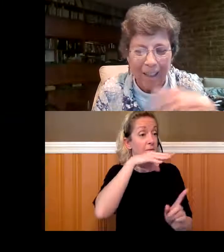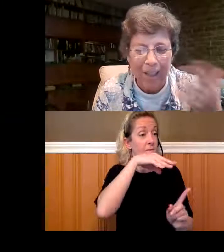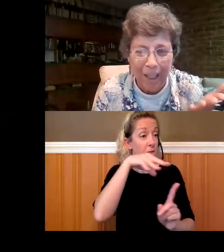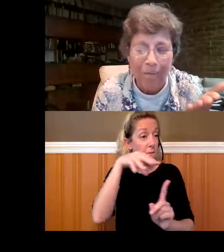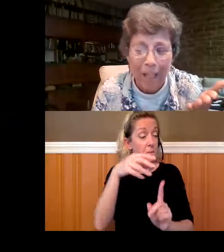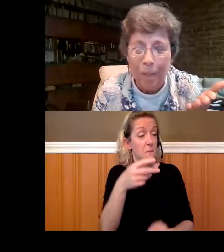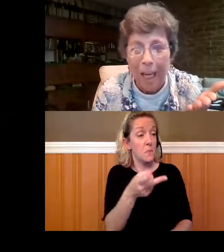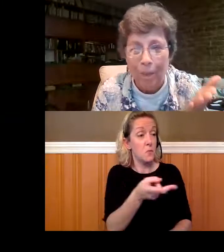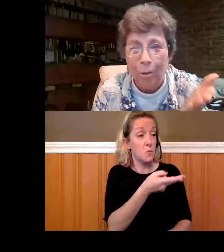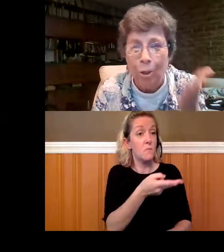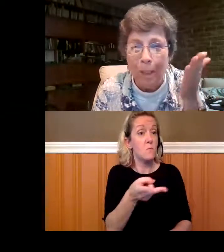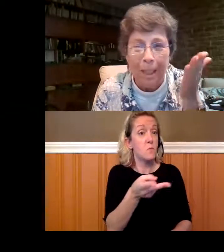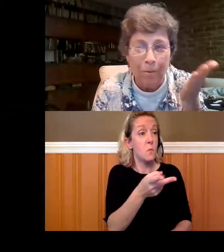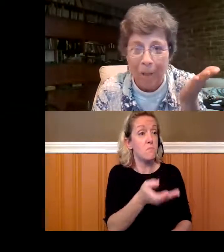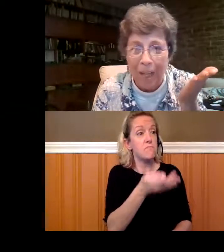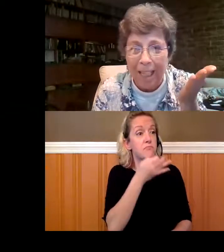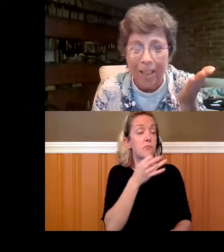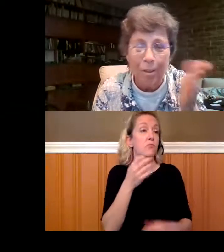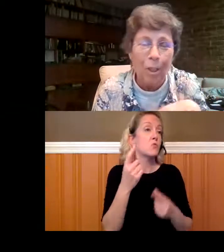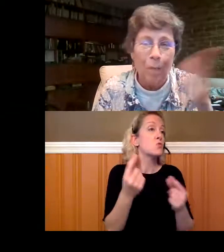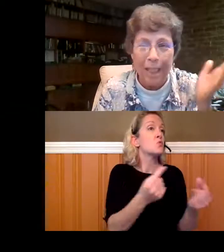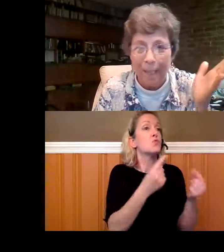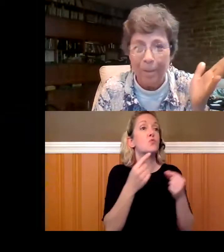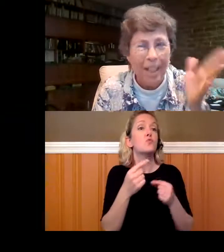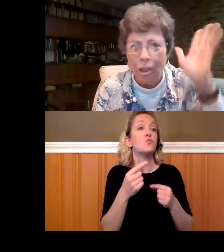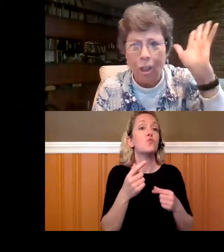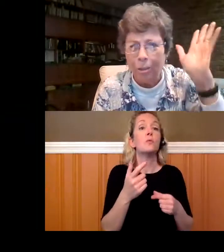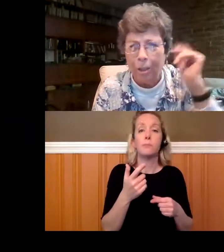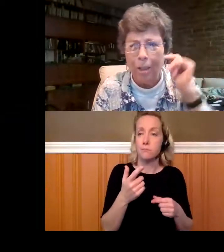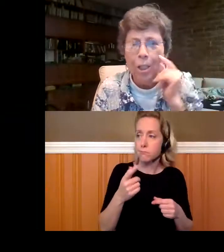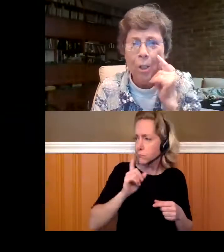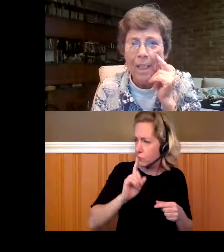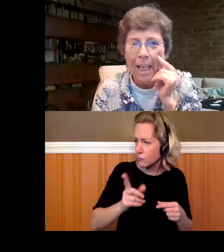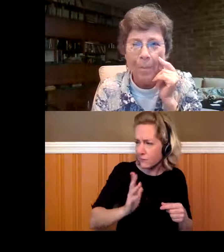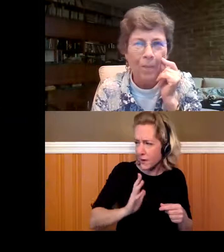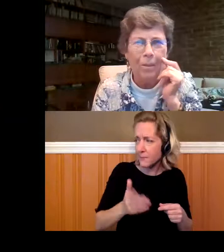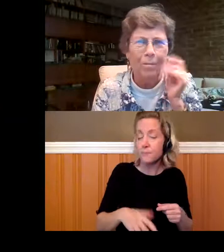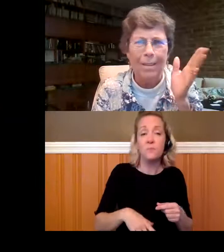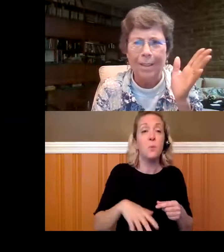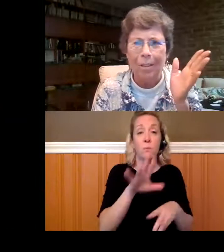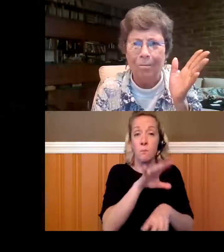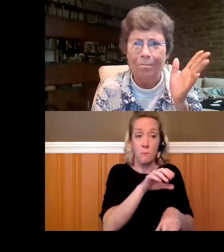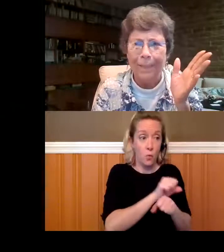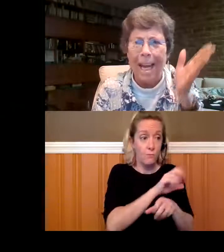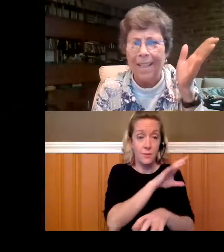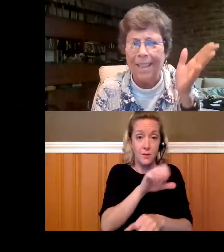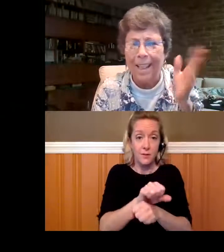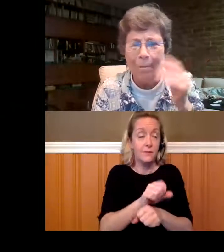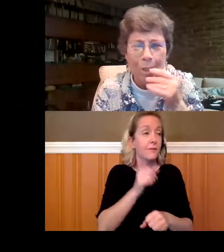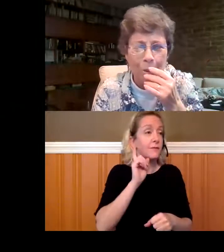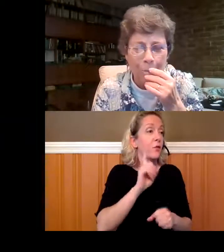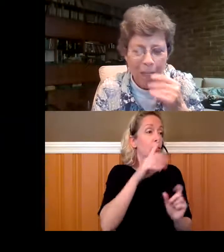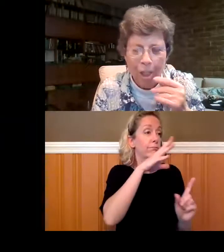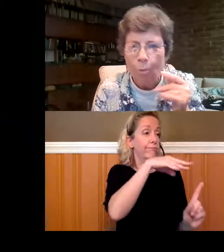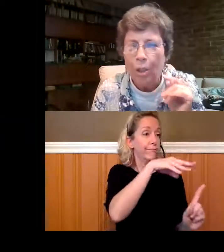videotape you doing different things. And so we set up, they said, sure, sure. So we set up different, tasks that they would do. So what